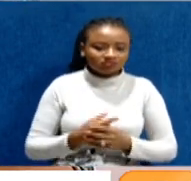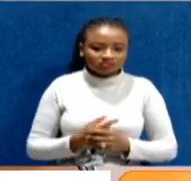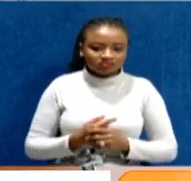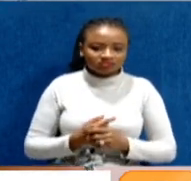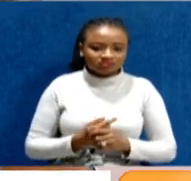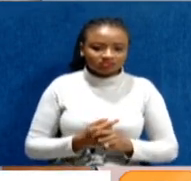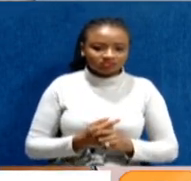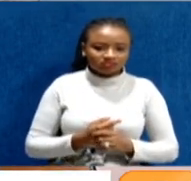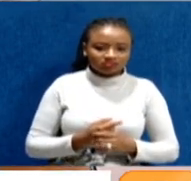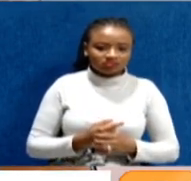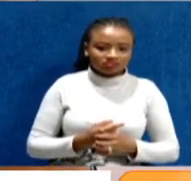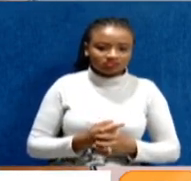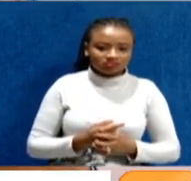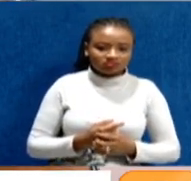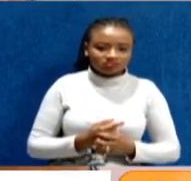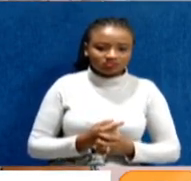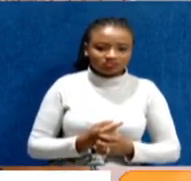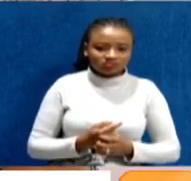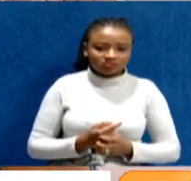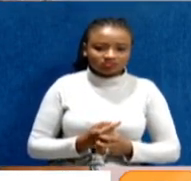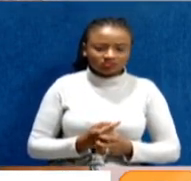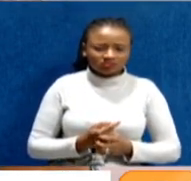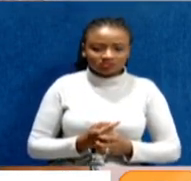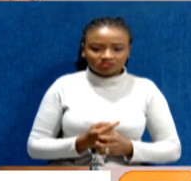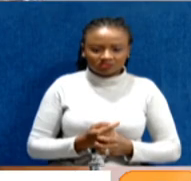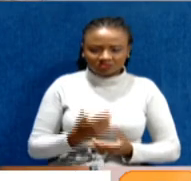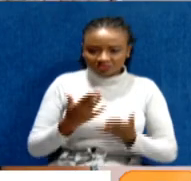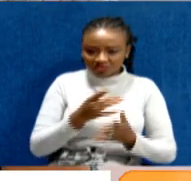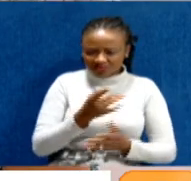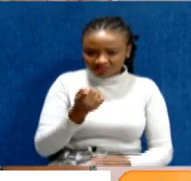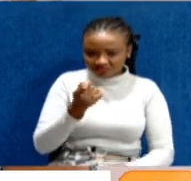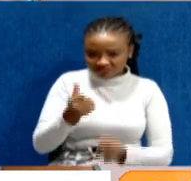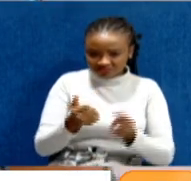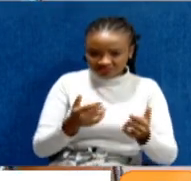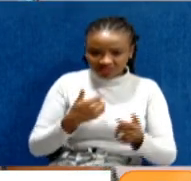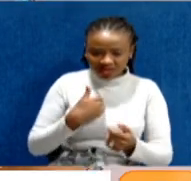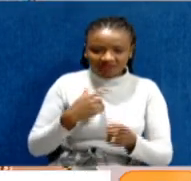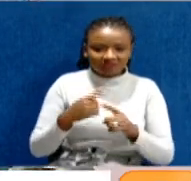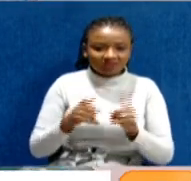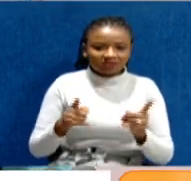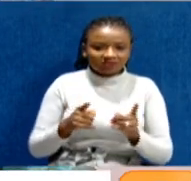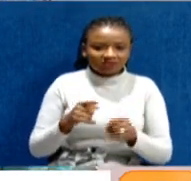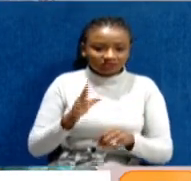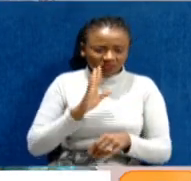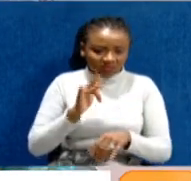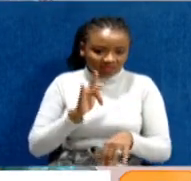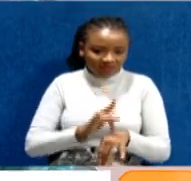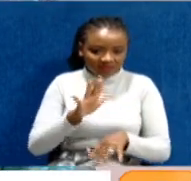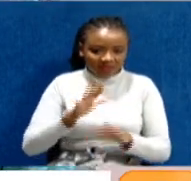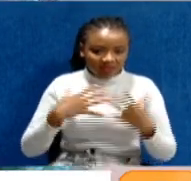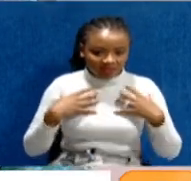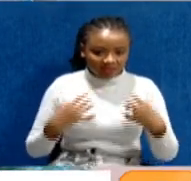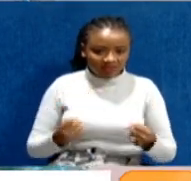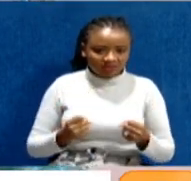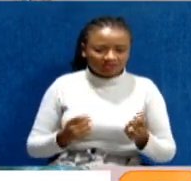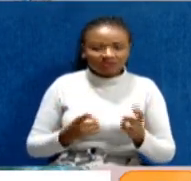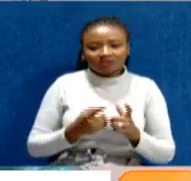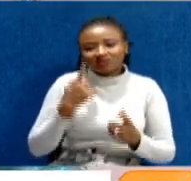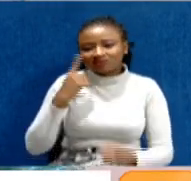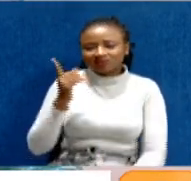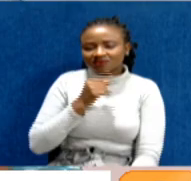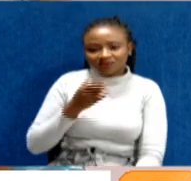you, even if the residue may be minimal, but it's something that is going to affect your health with time. And this is what we are